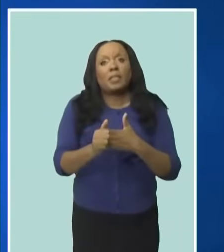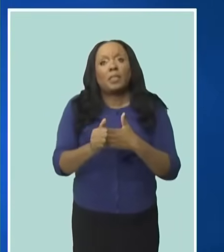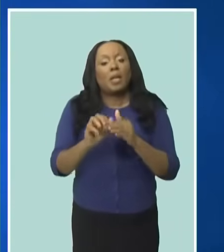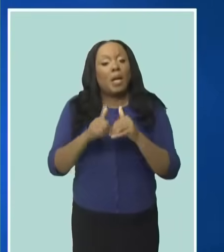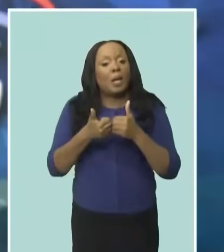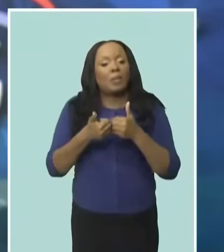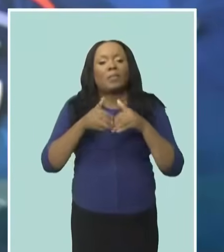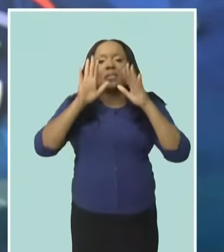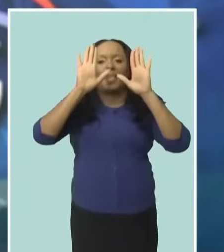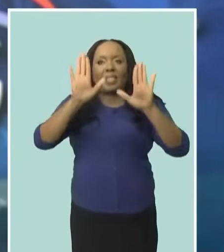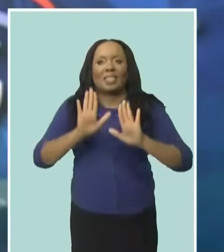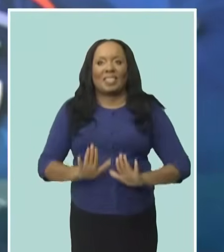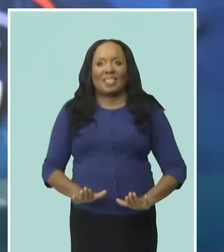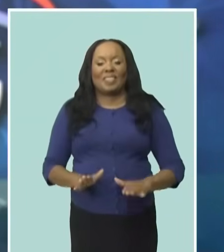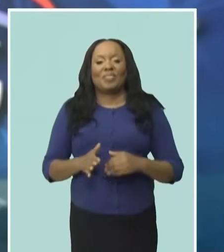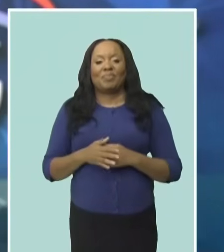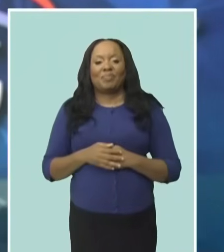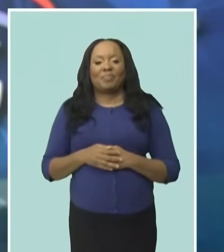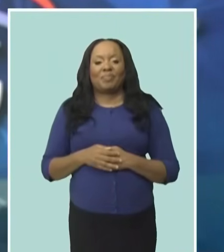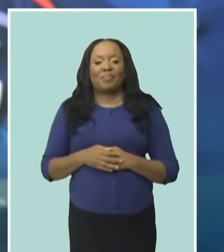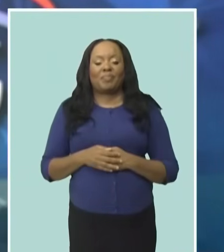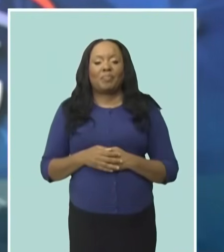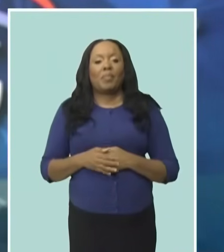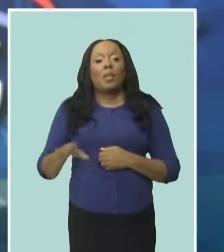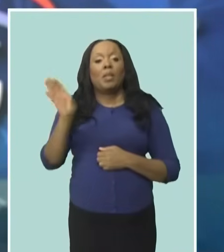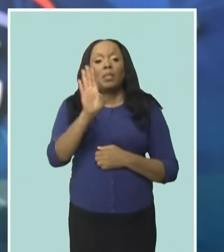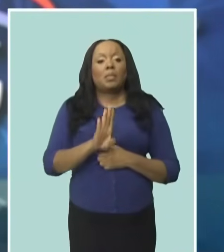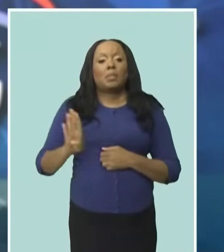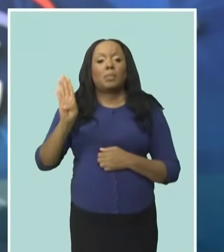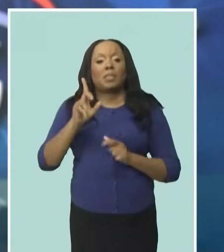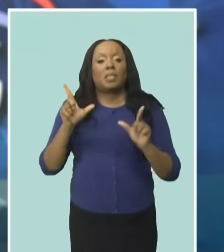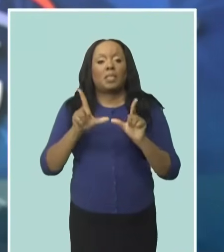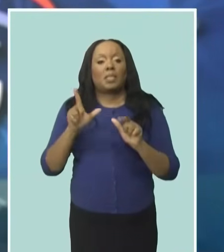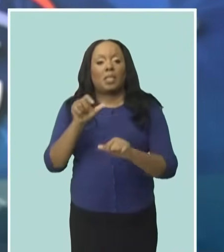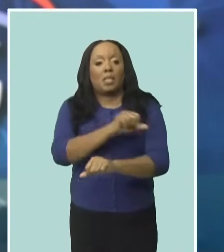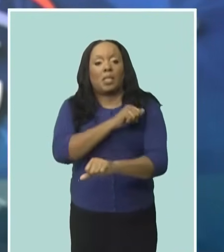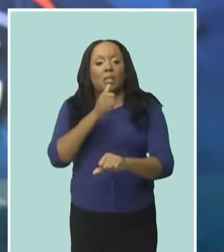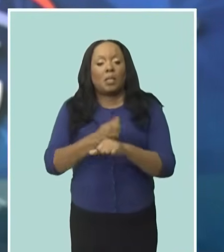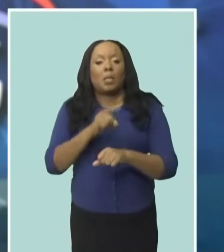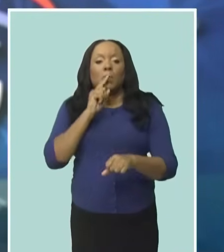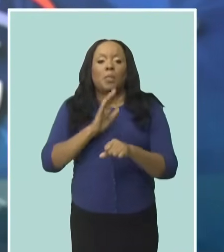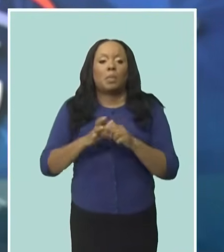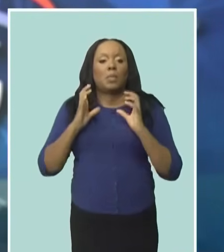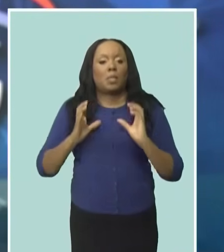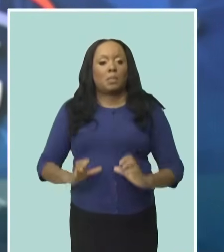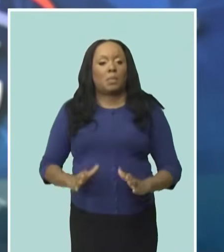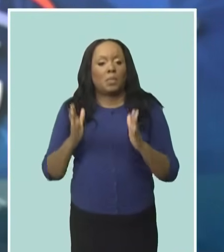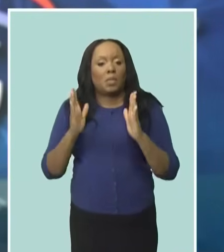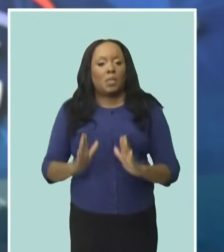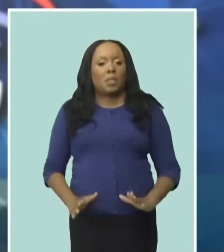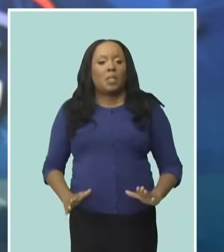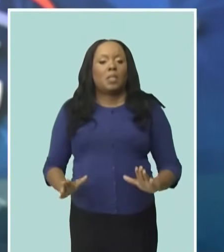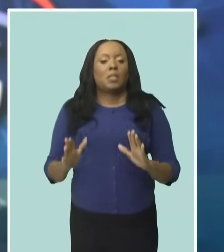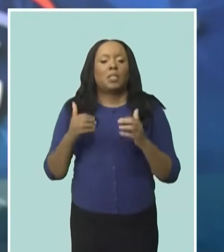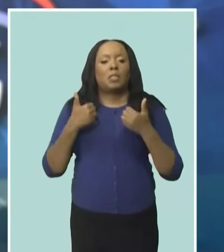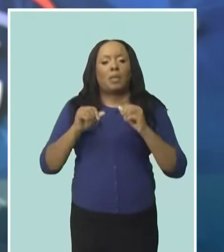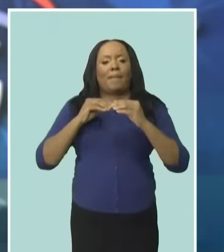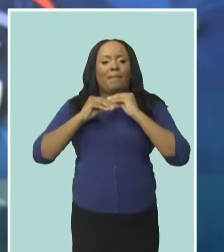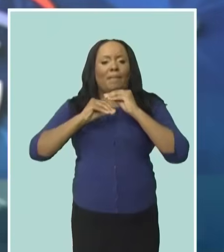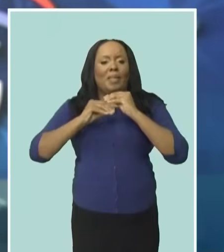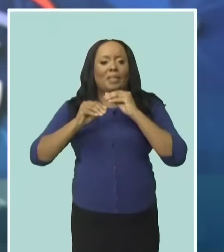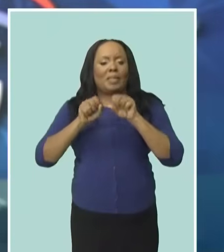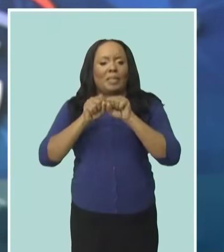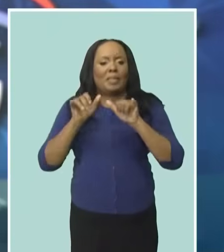News. Well, the Barbados Licensing Authority is assuring customers that it is working urgently to fix a